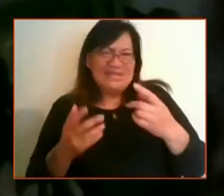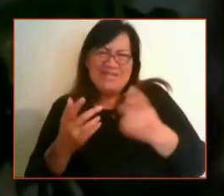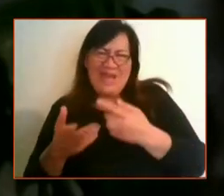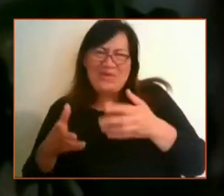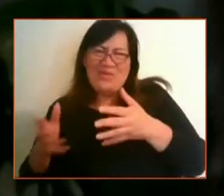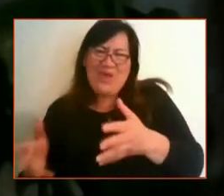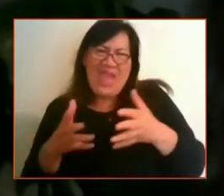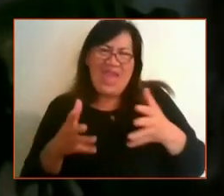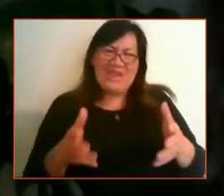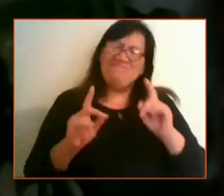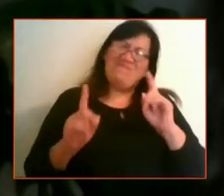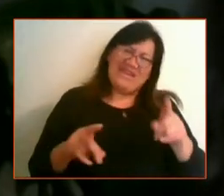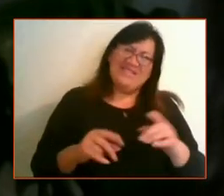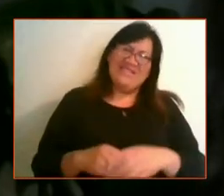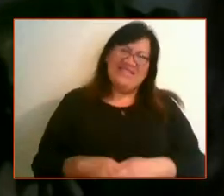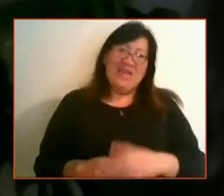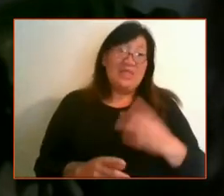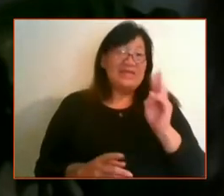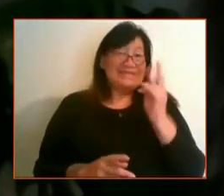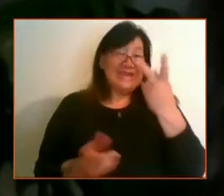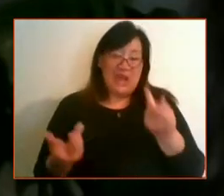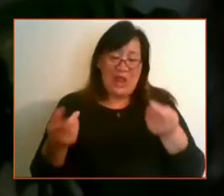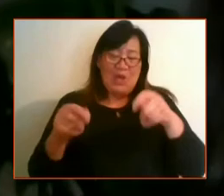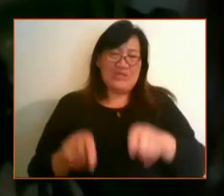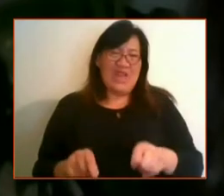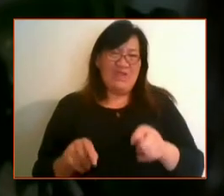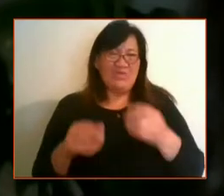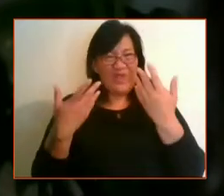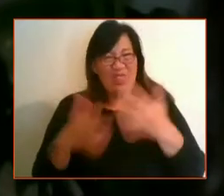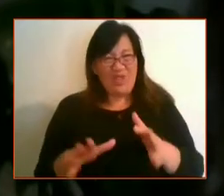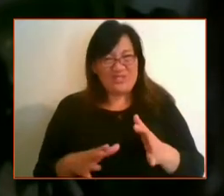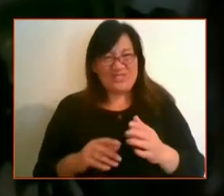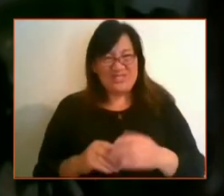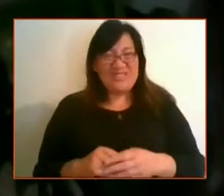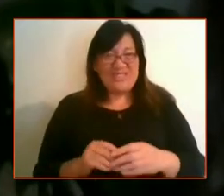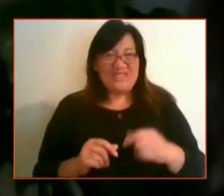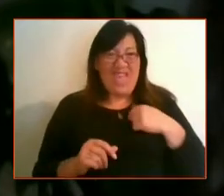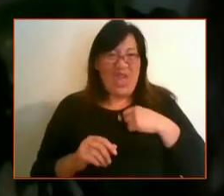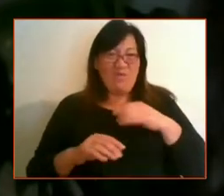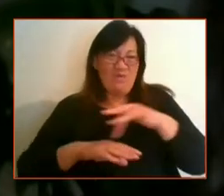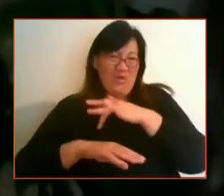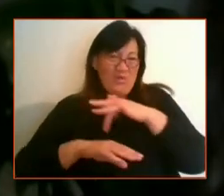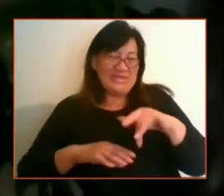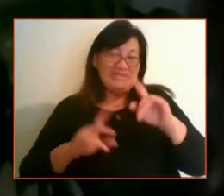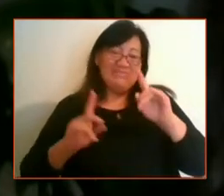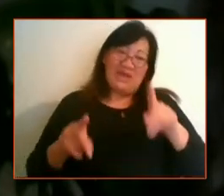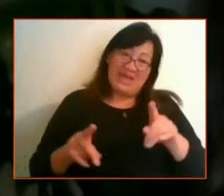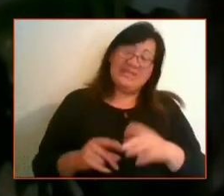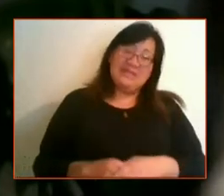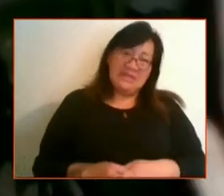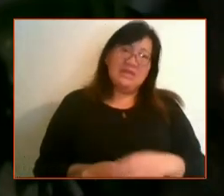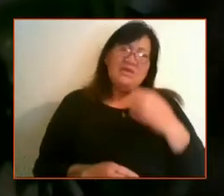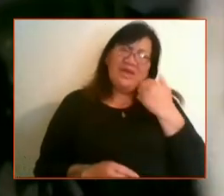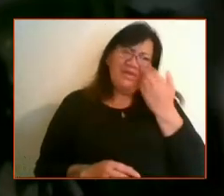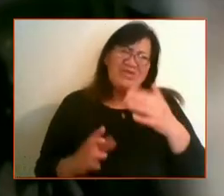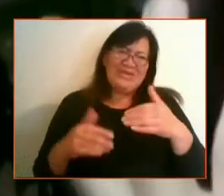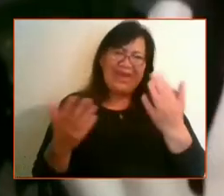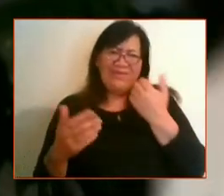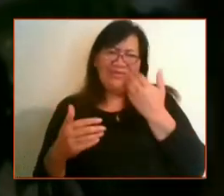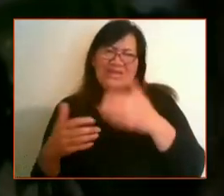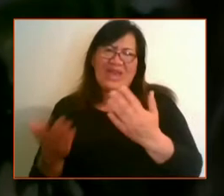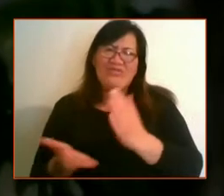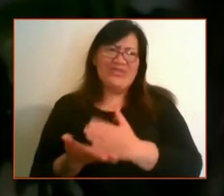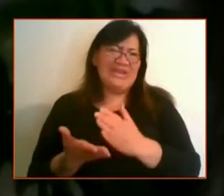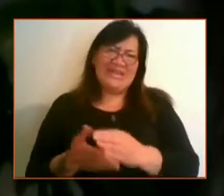really gutted the second lockdown meant we lost along Karangahape Road, but it's probably on a daily basis, on a